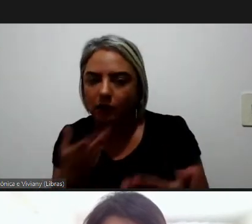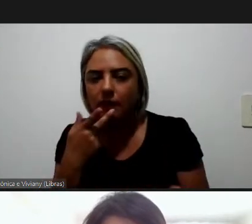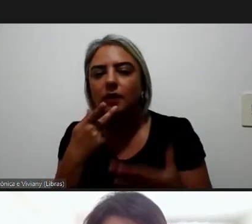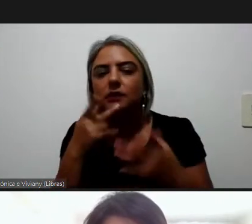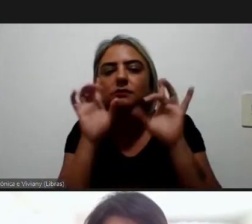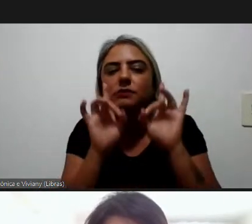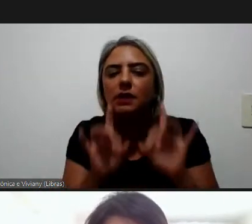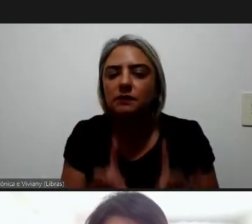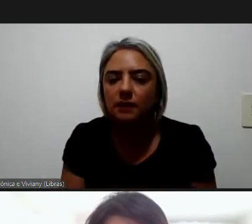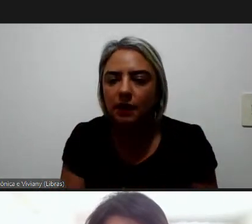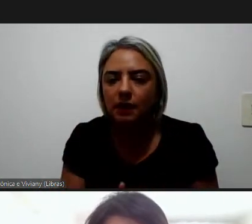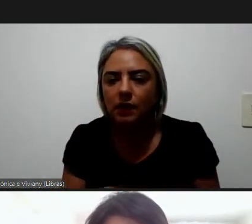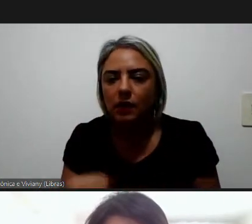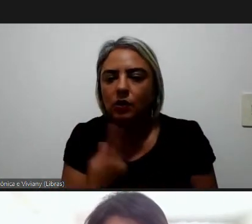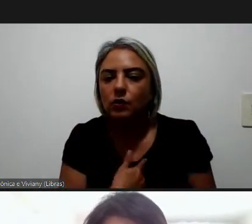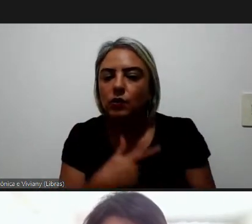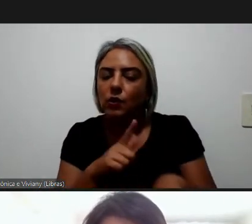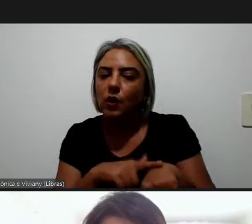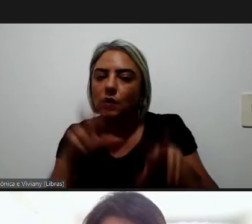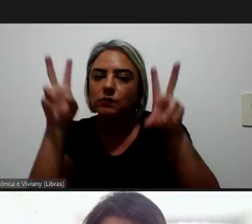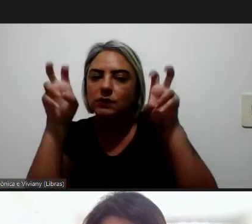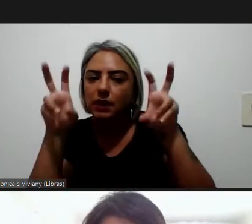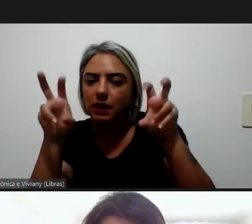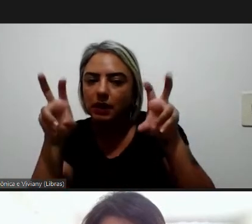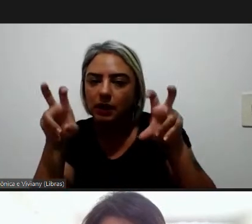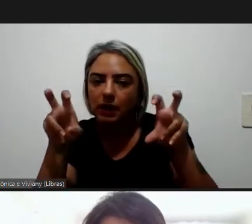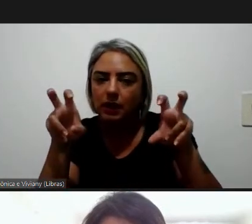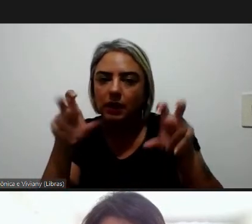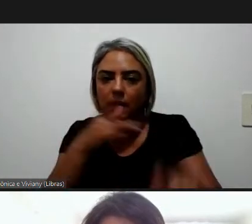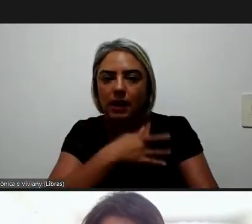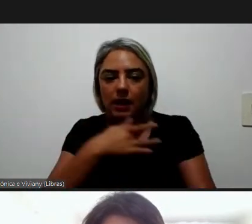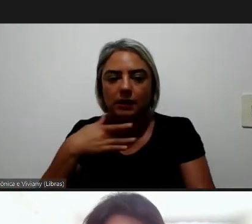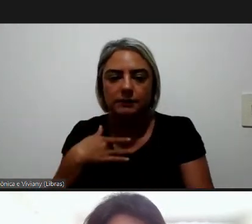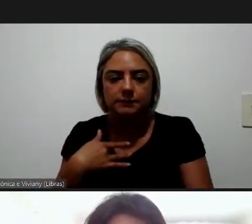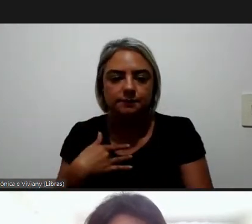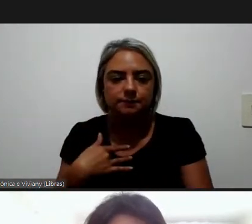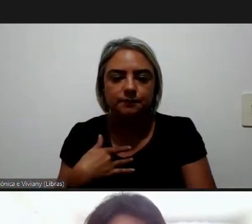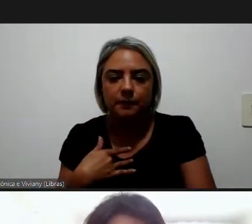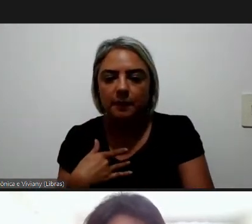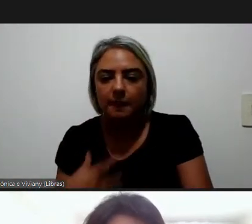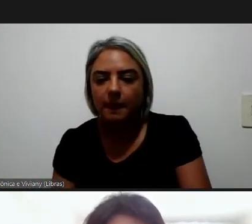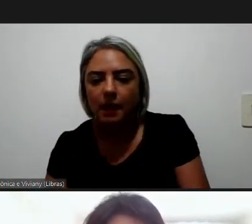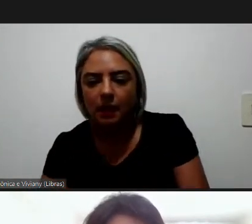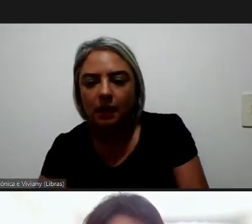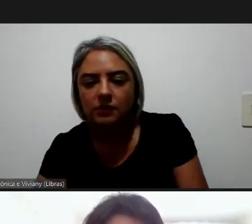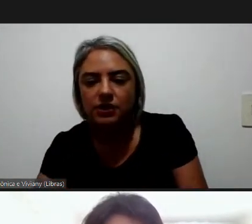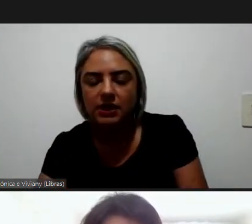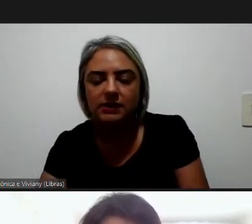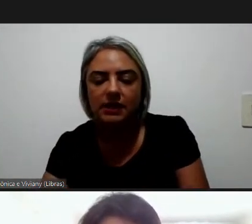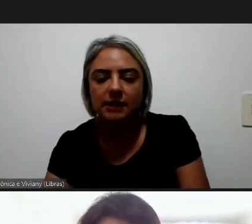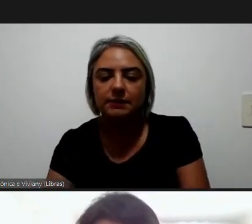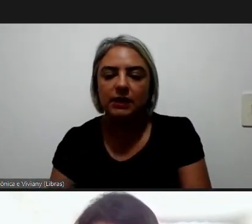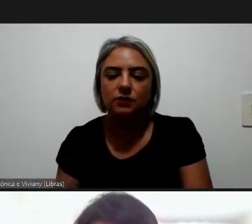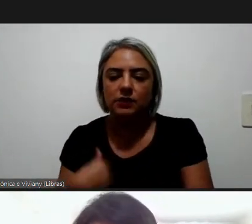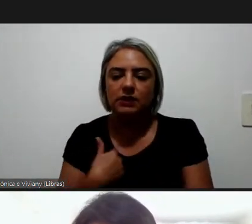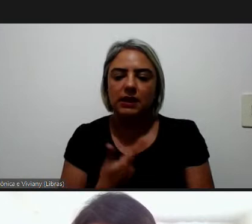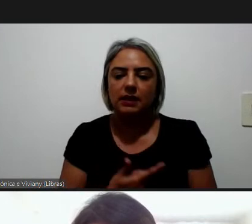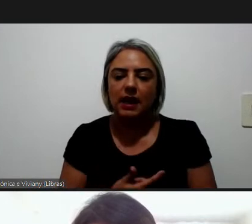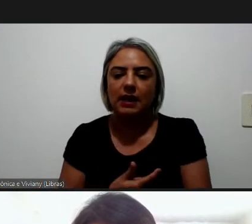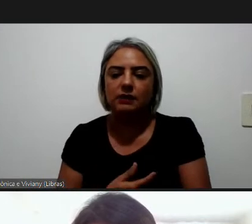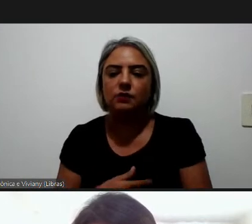organization, but specifically about our theme, which is food